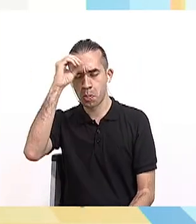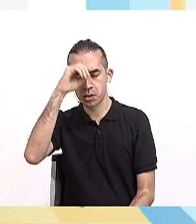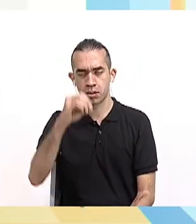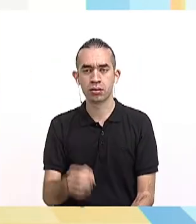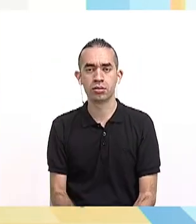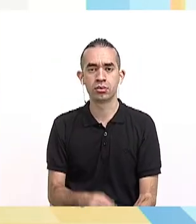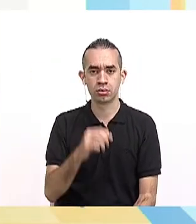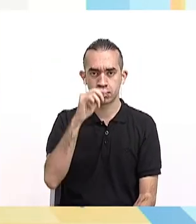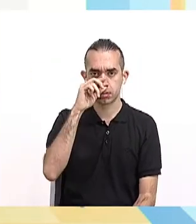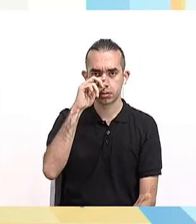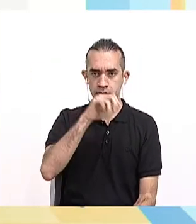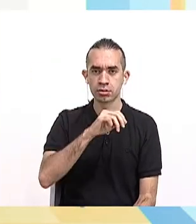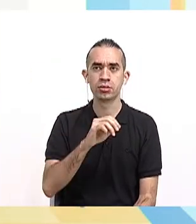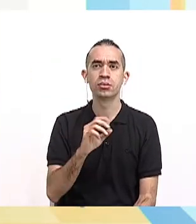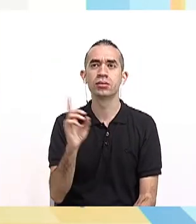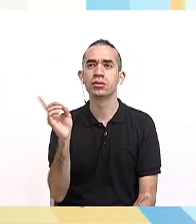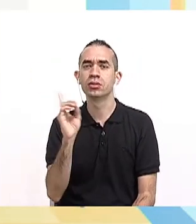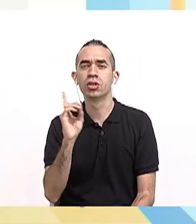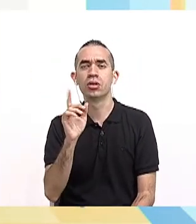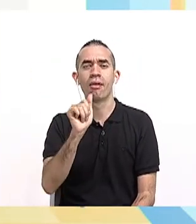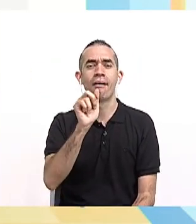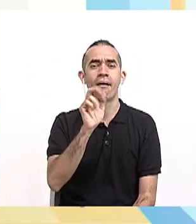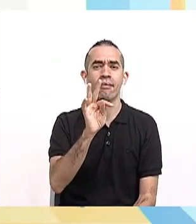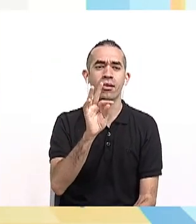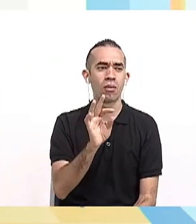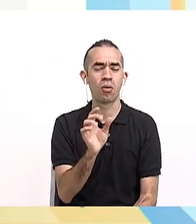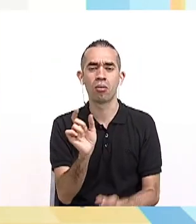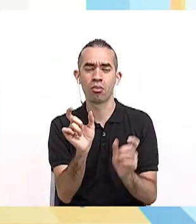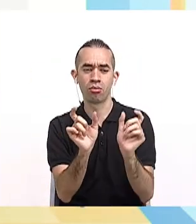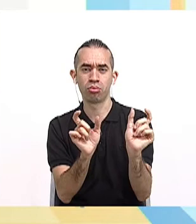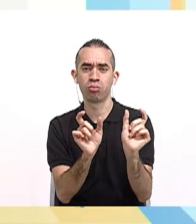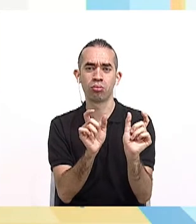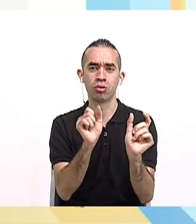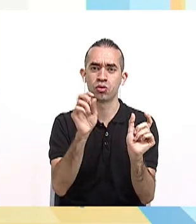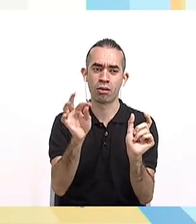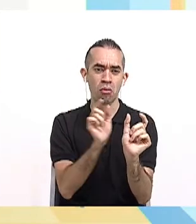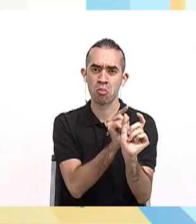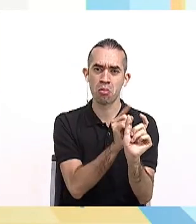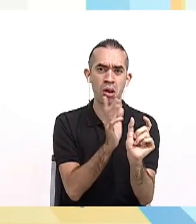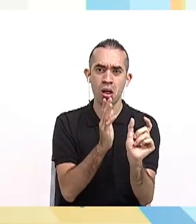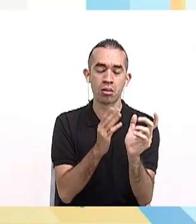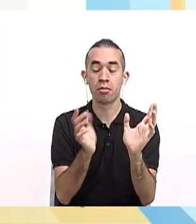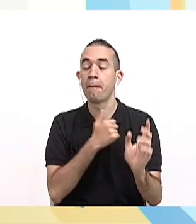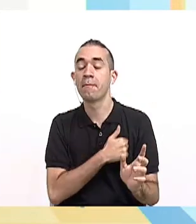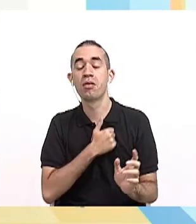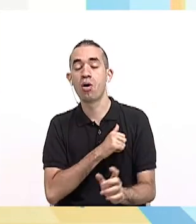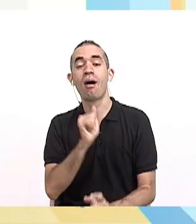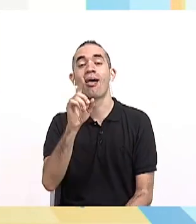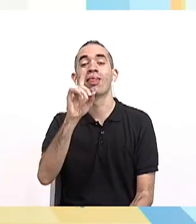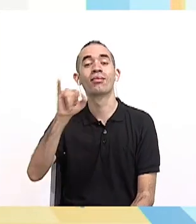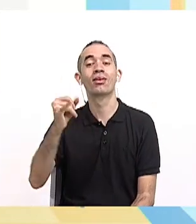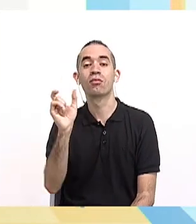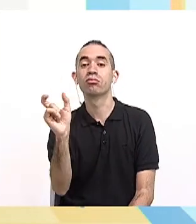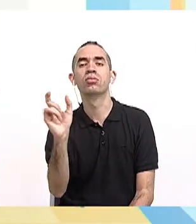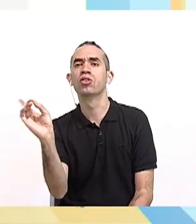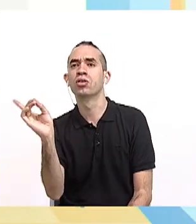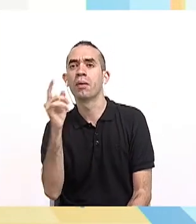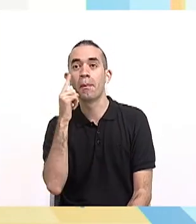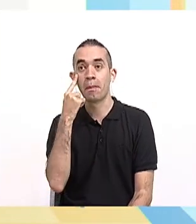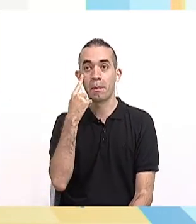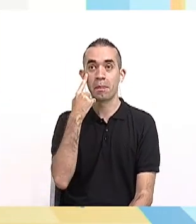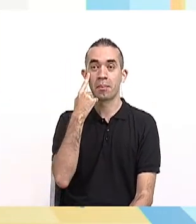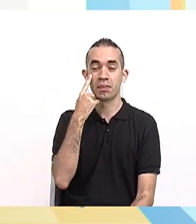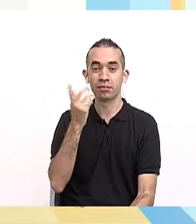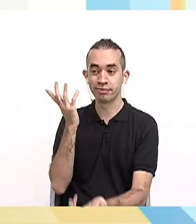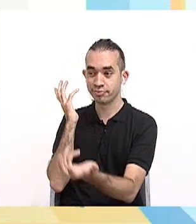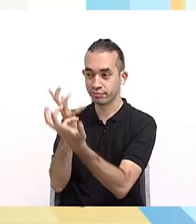Does it have an article? Or sorry, an adjective? Do you see an adjective? You see the word deserving,